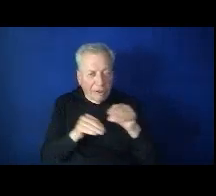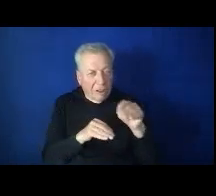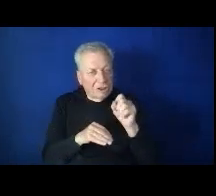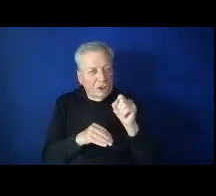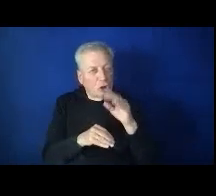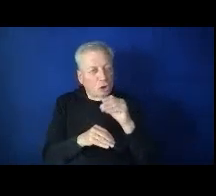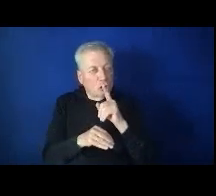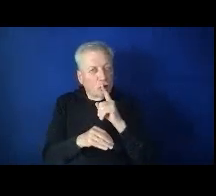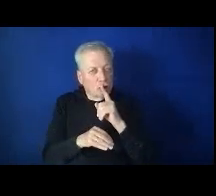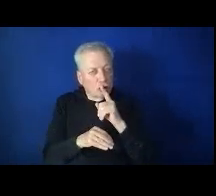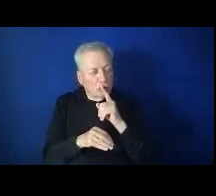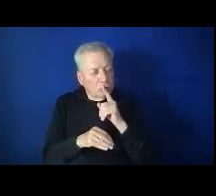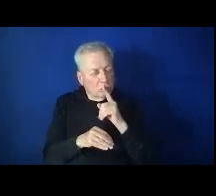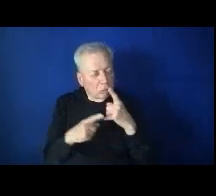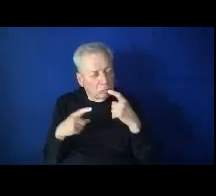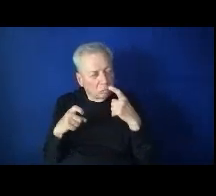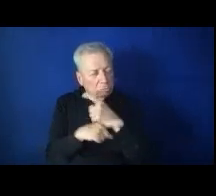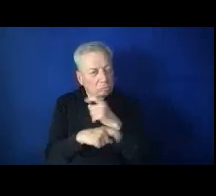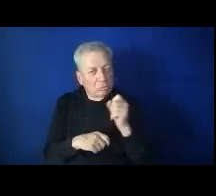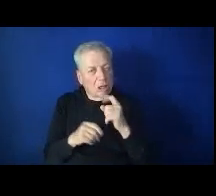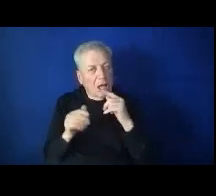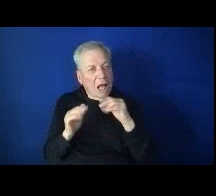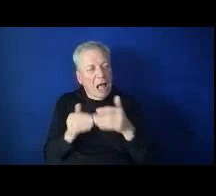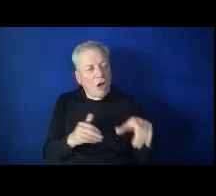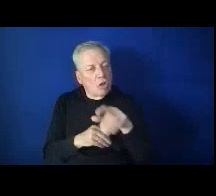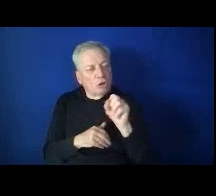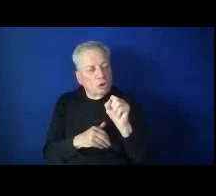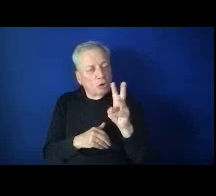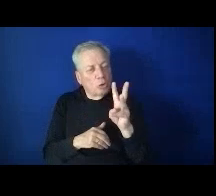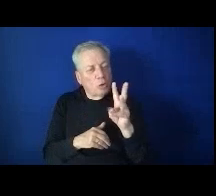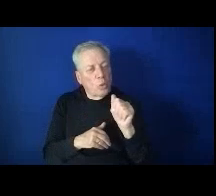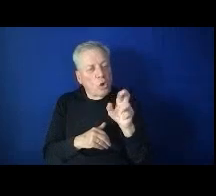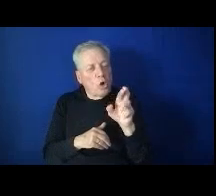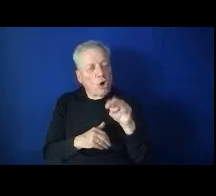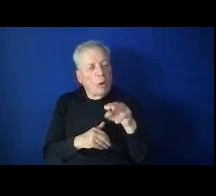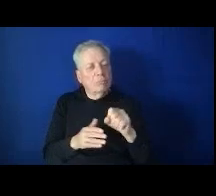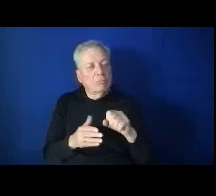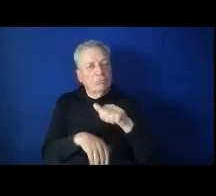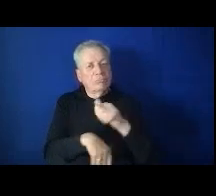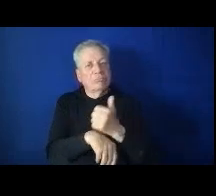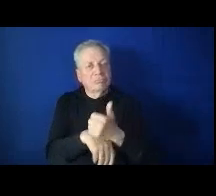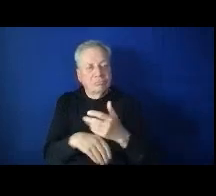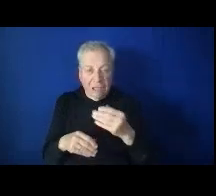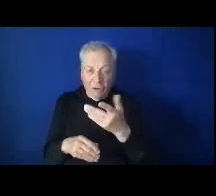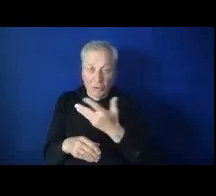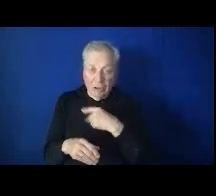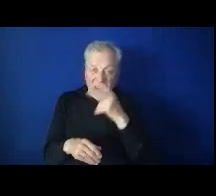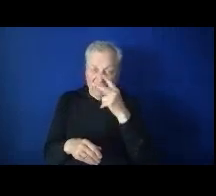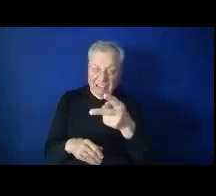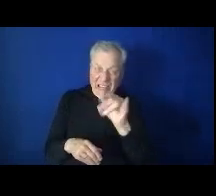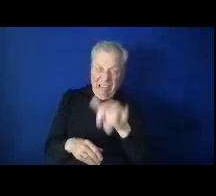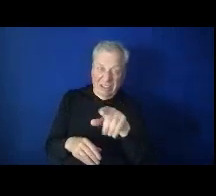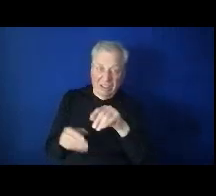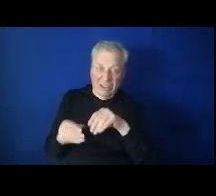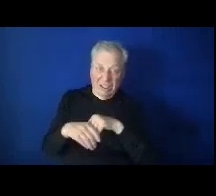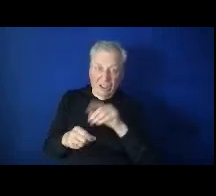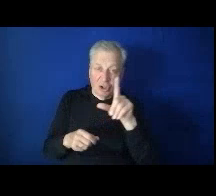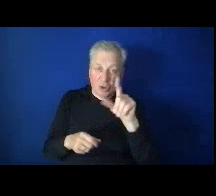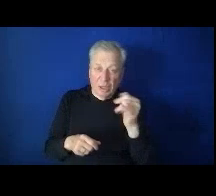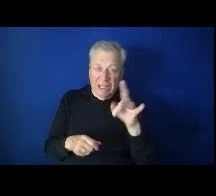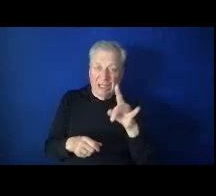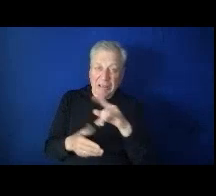incredibly complex to see how these swarms occur. And what we think is happening on this one's due to probably